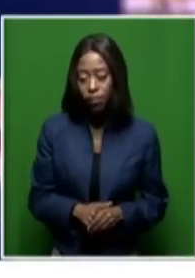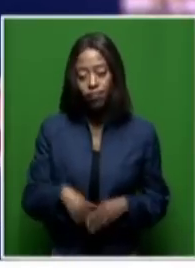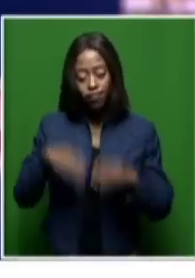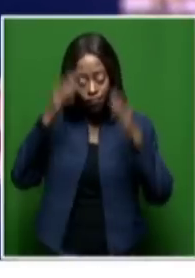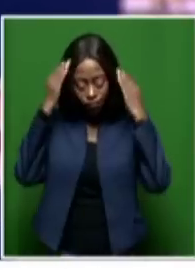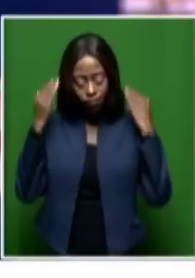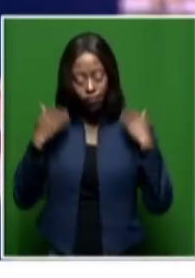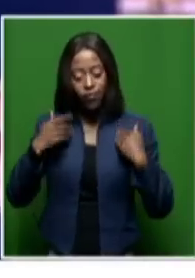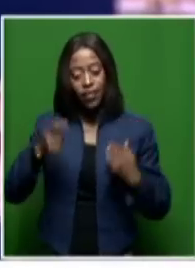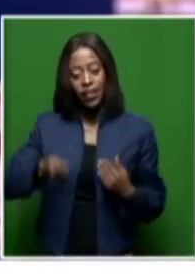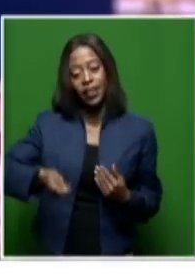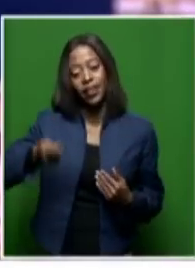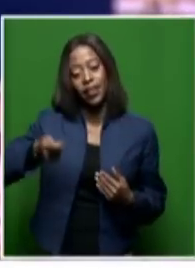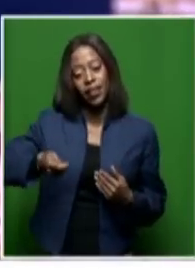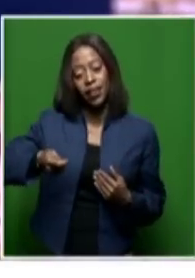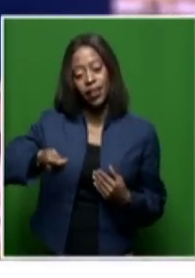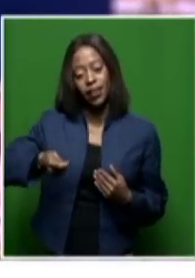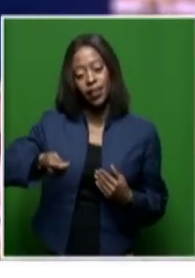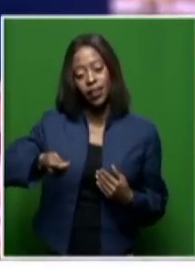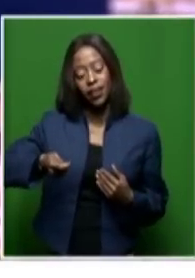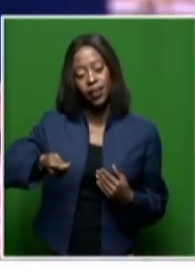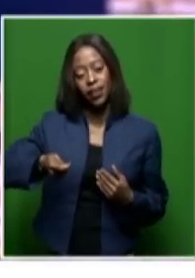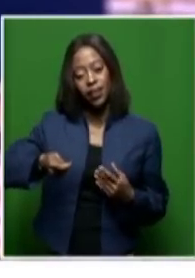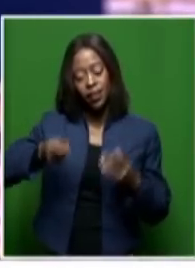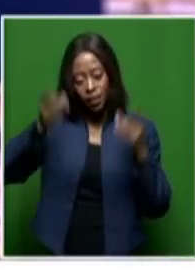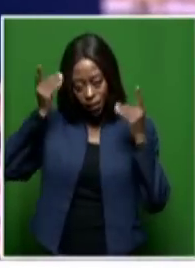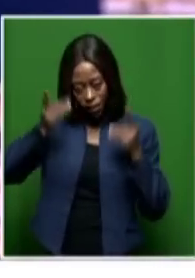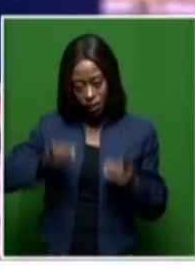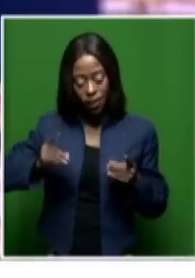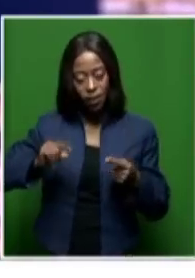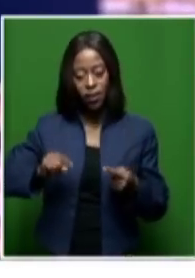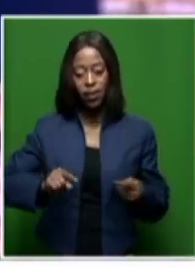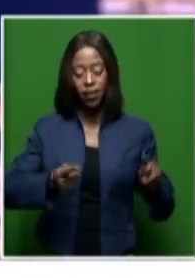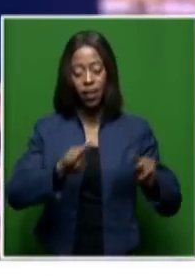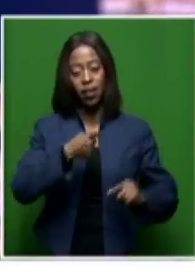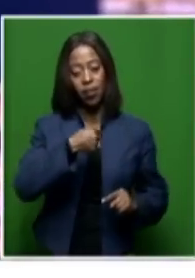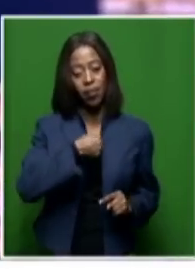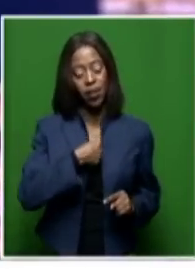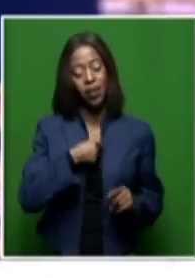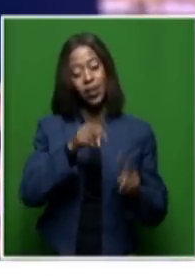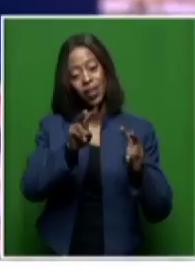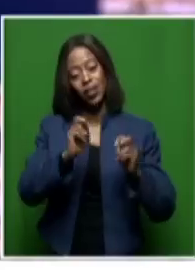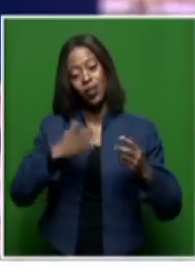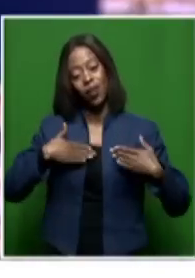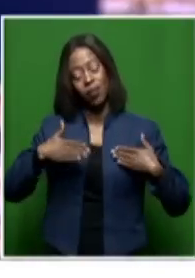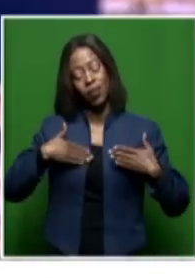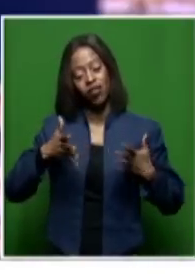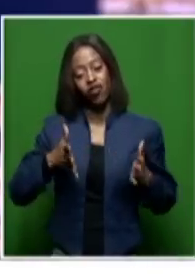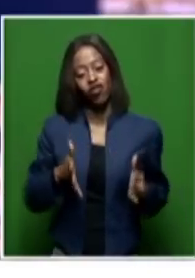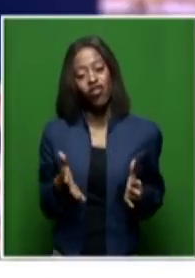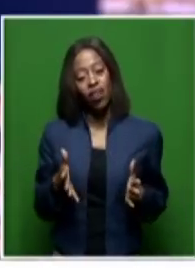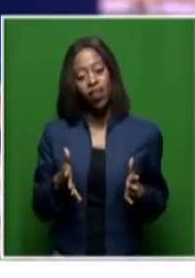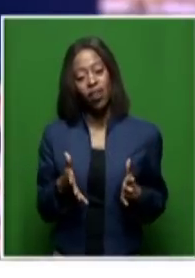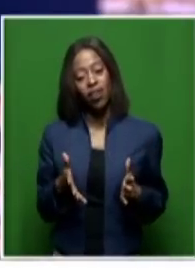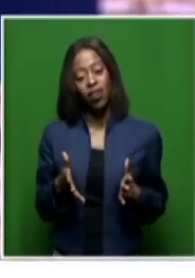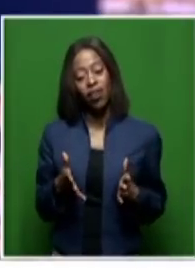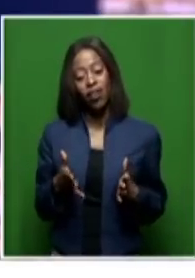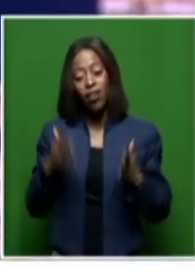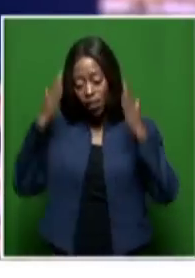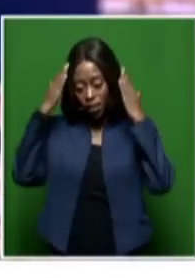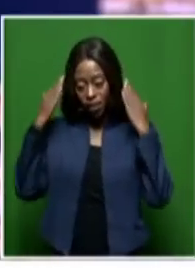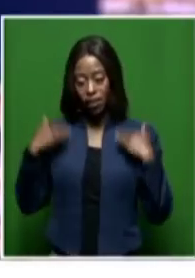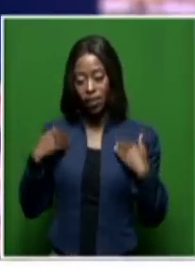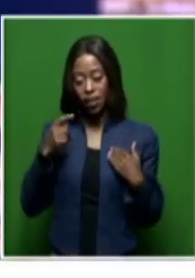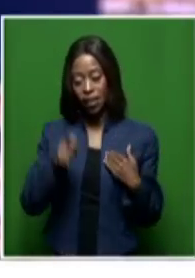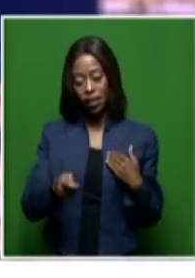judge ruled against me on the issue of the administrator, he said, I see